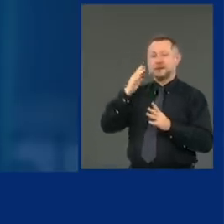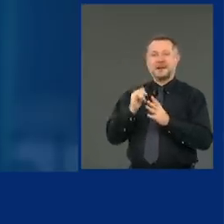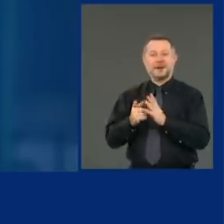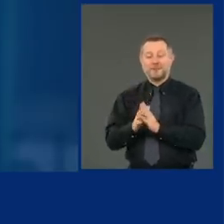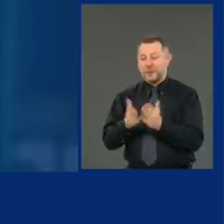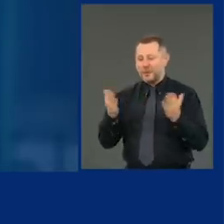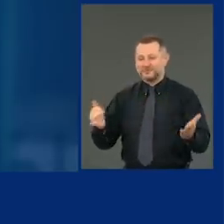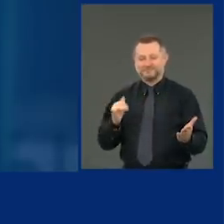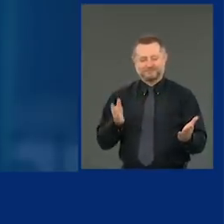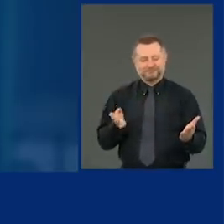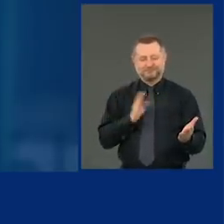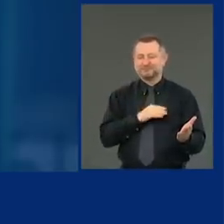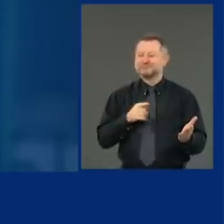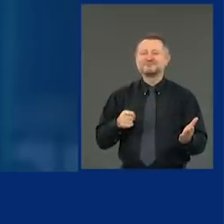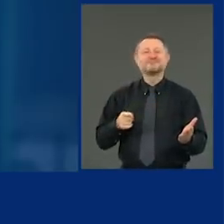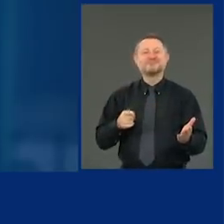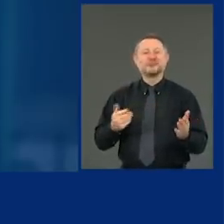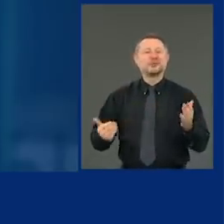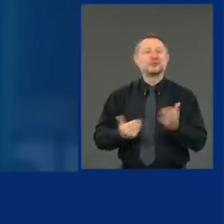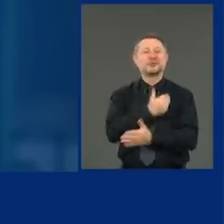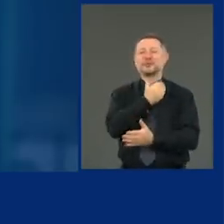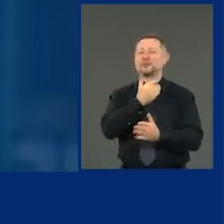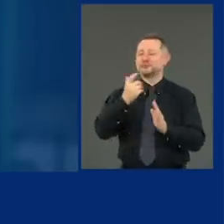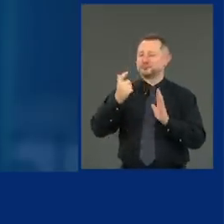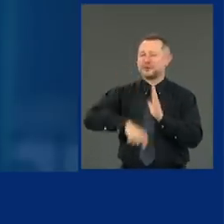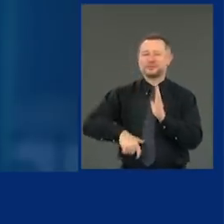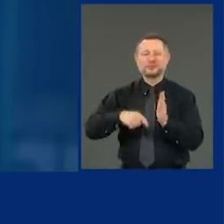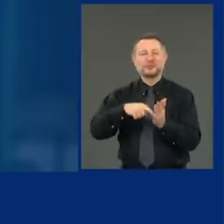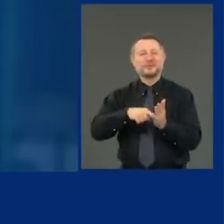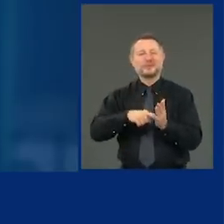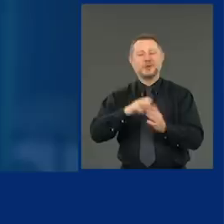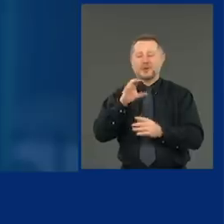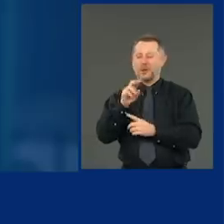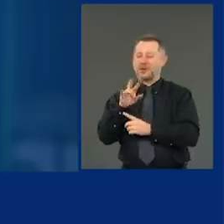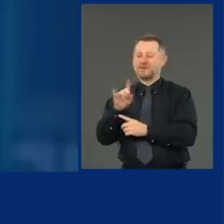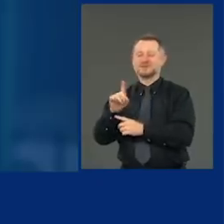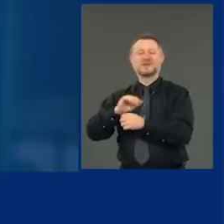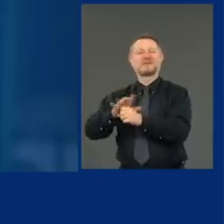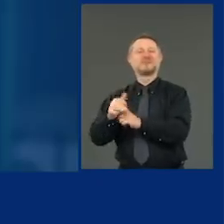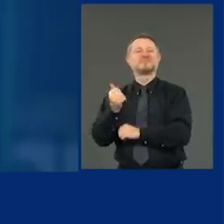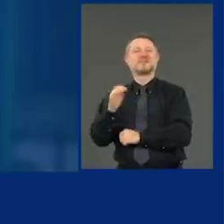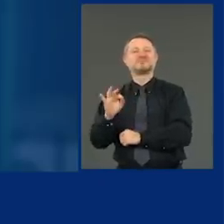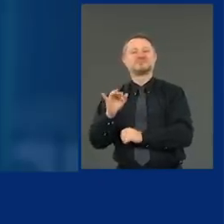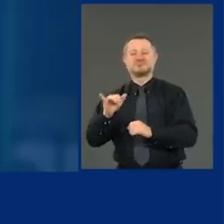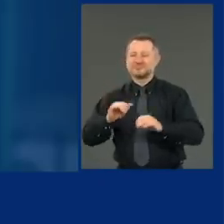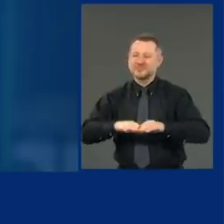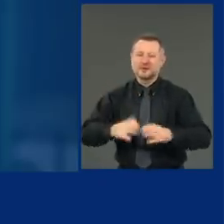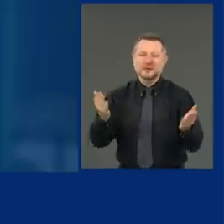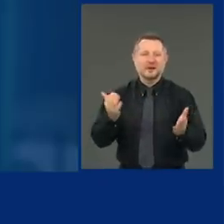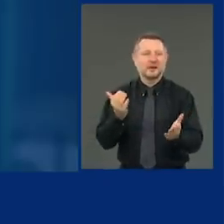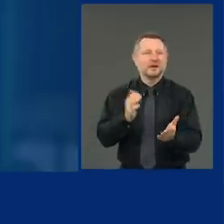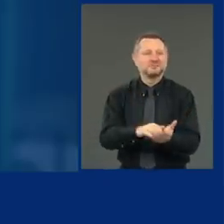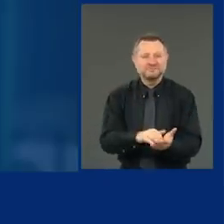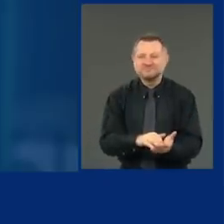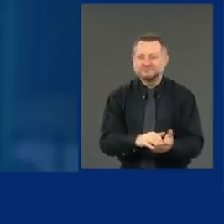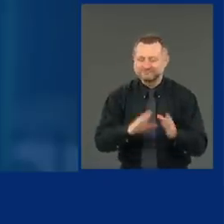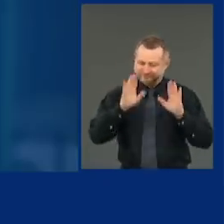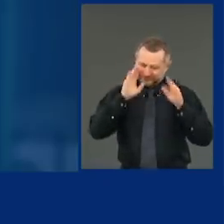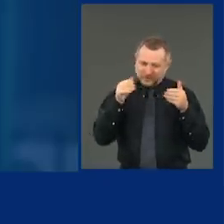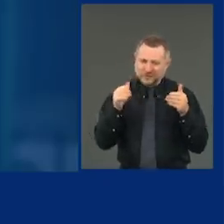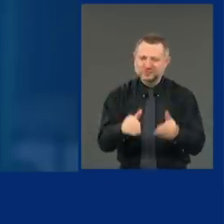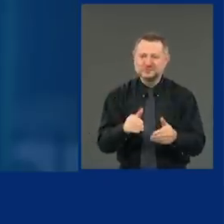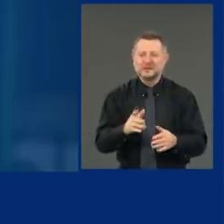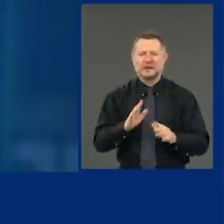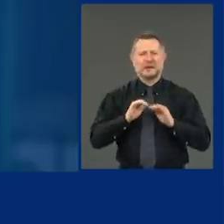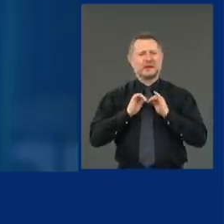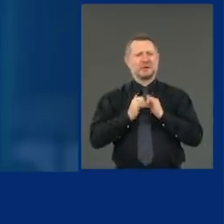start focusing on reopening and how we reopen and how smart we